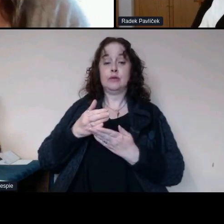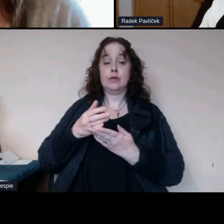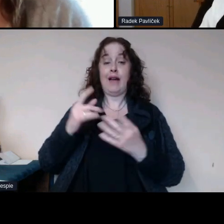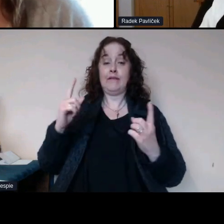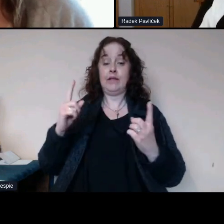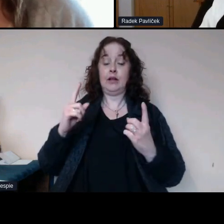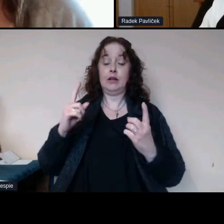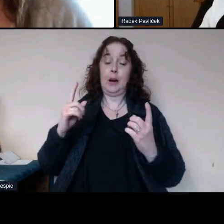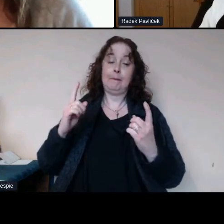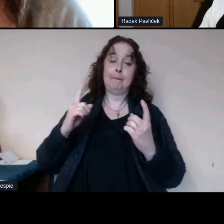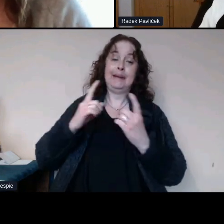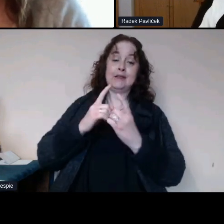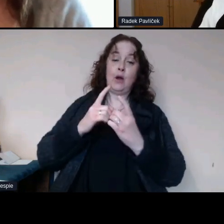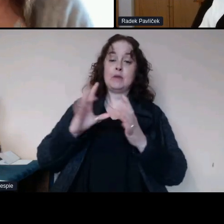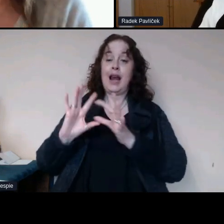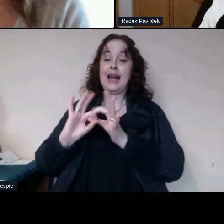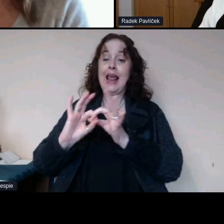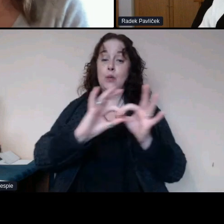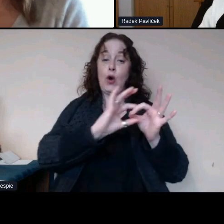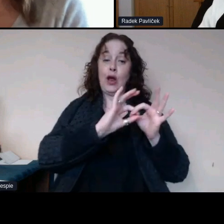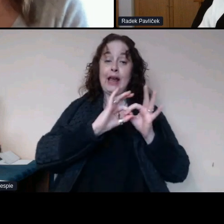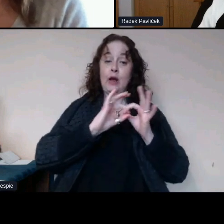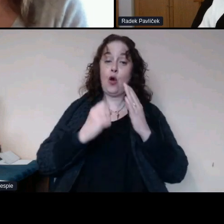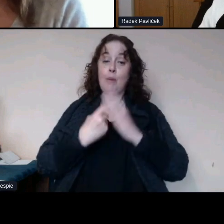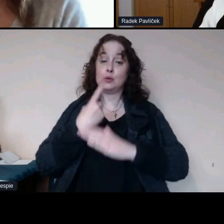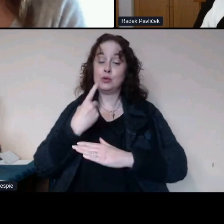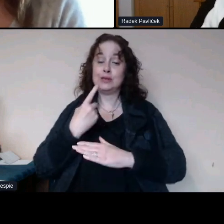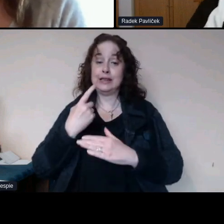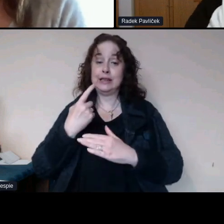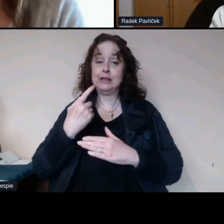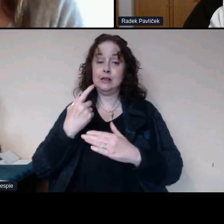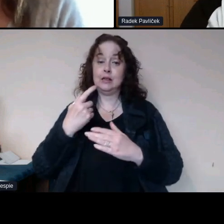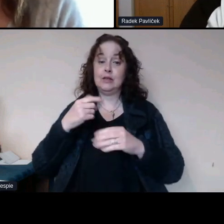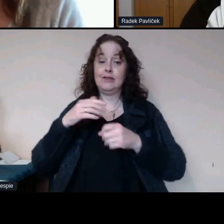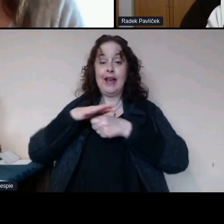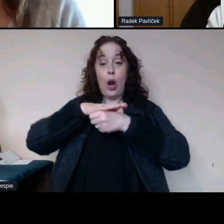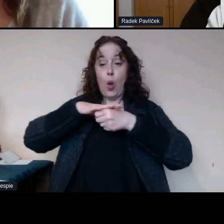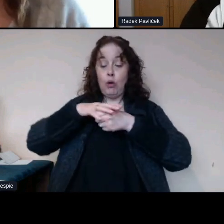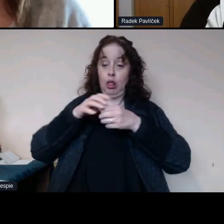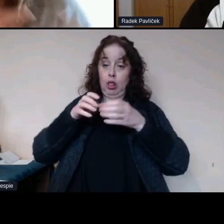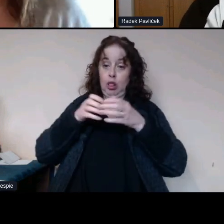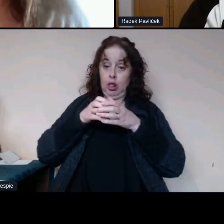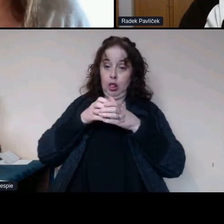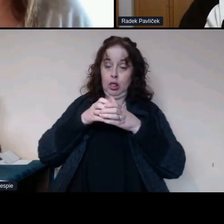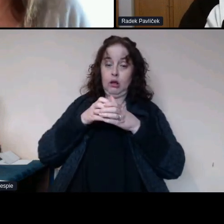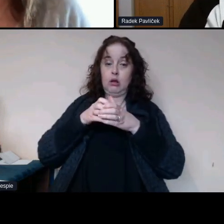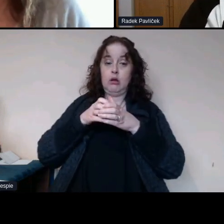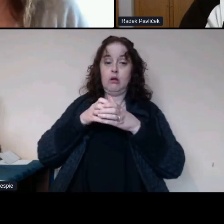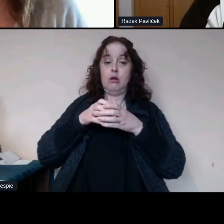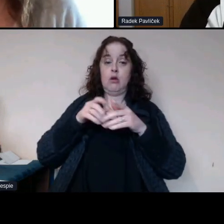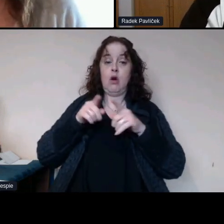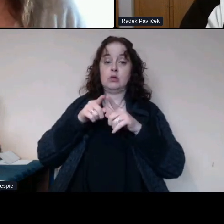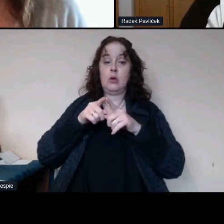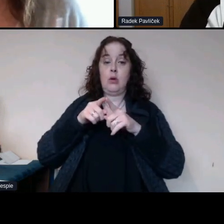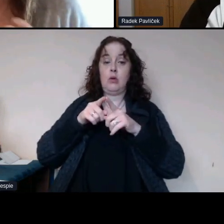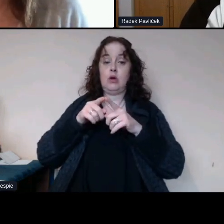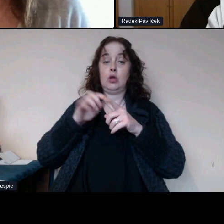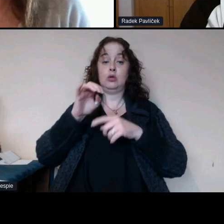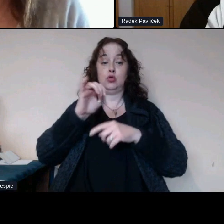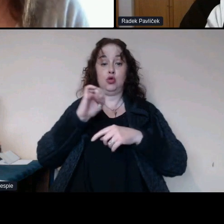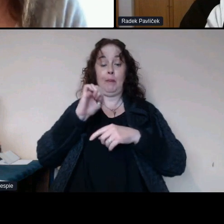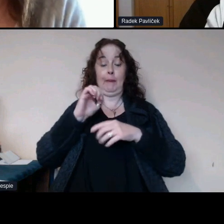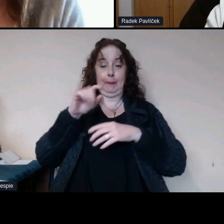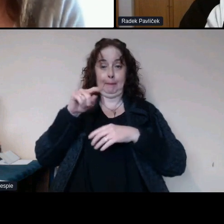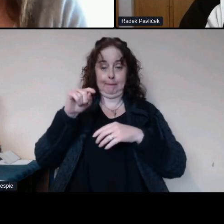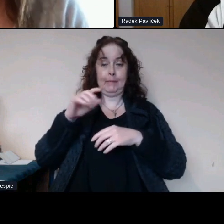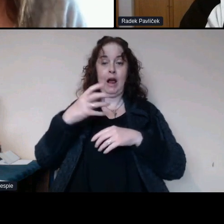and networking opportunities kind of in the local communities more and also at EU level and so on. And we definitely